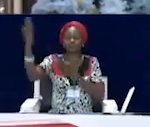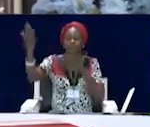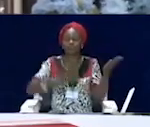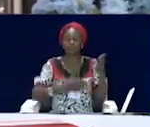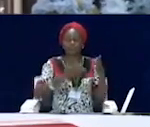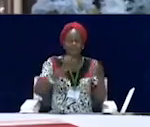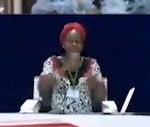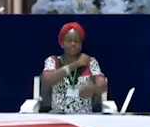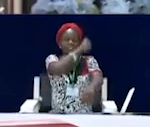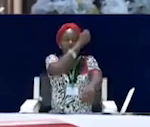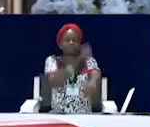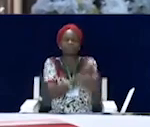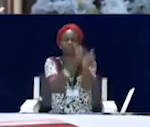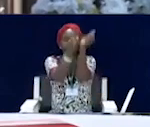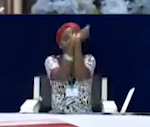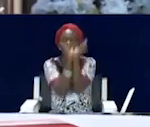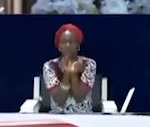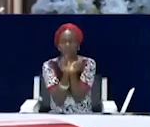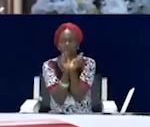Samson bound